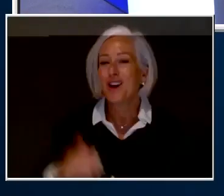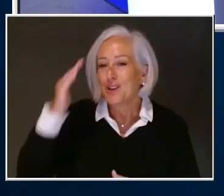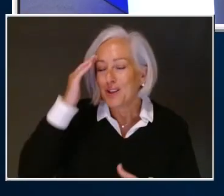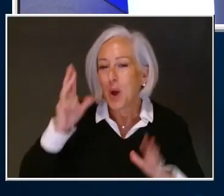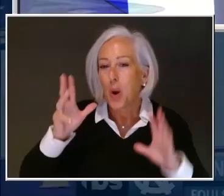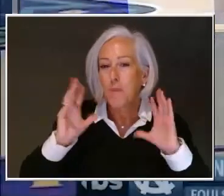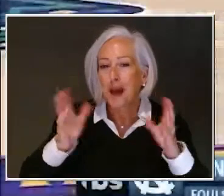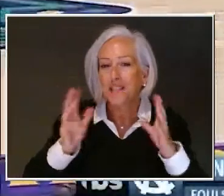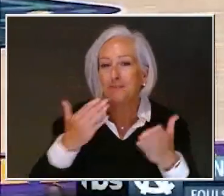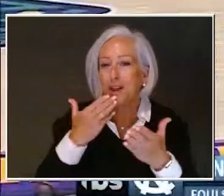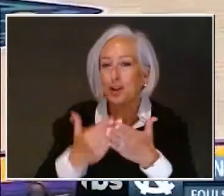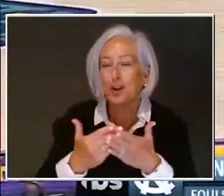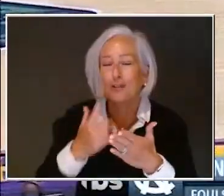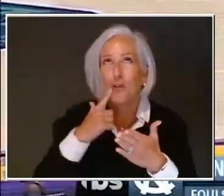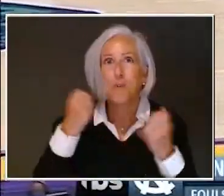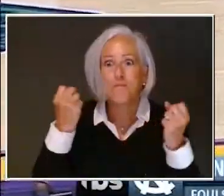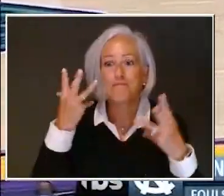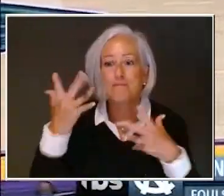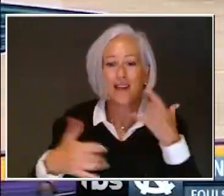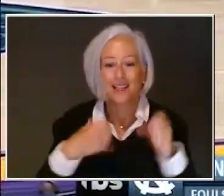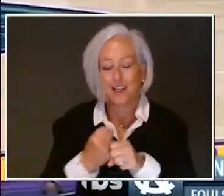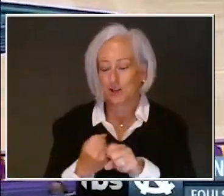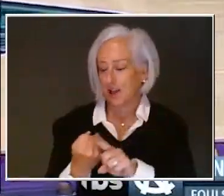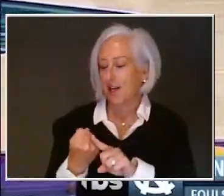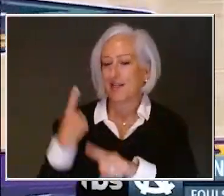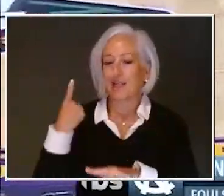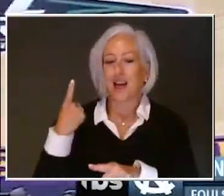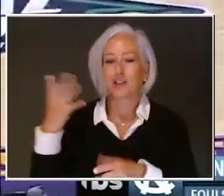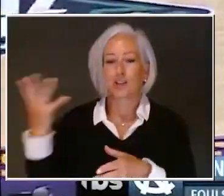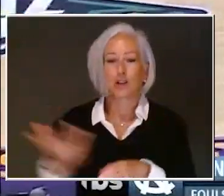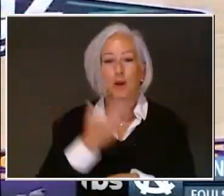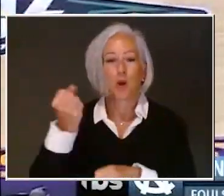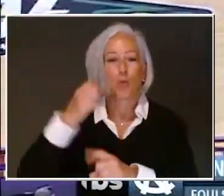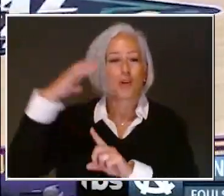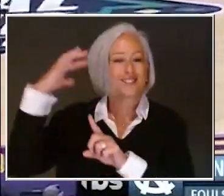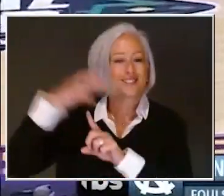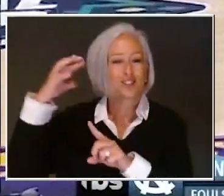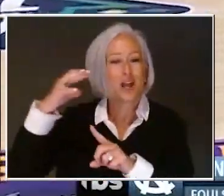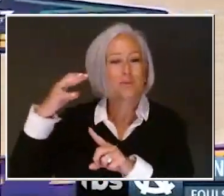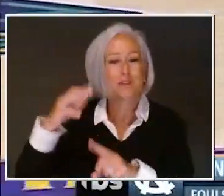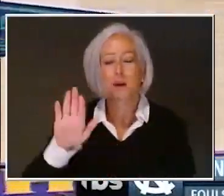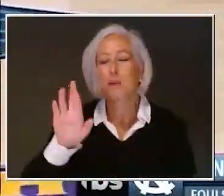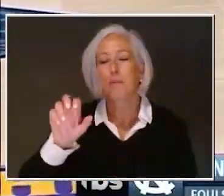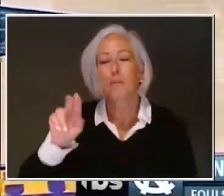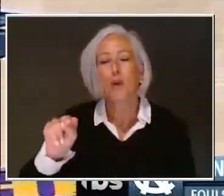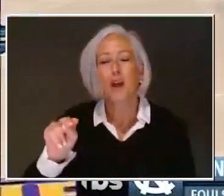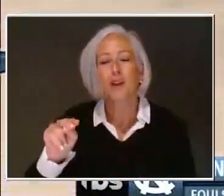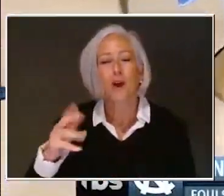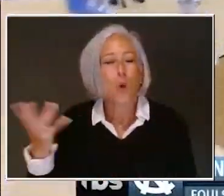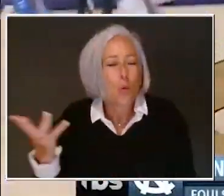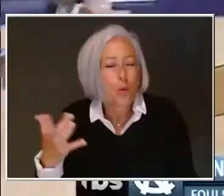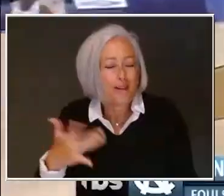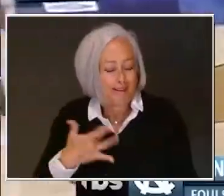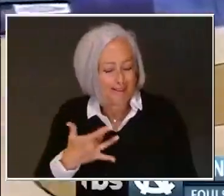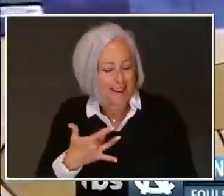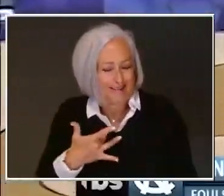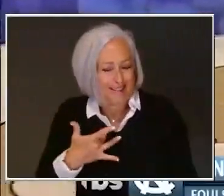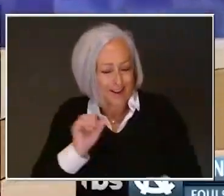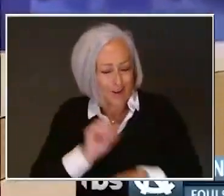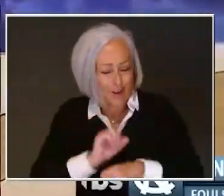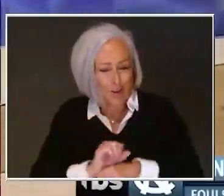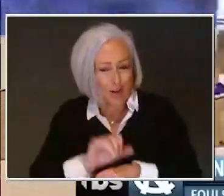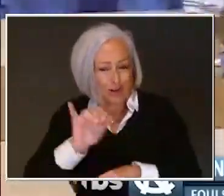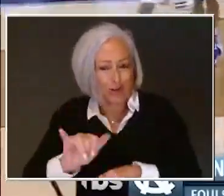men's team won the national championship last year. Brian, just what's it like to work at this elite level with this particular